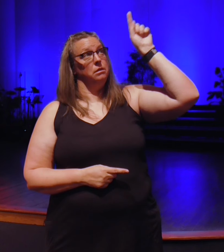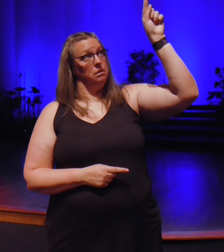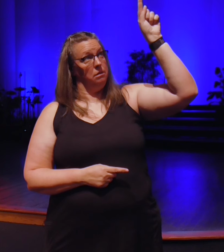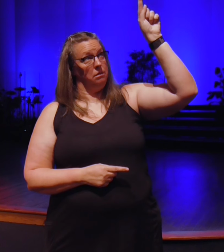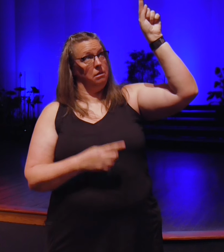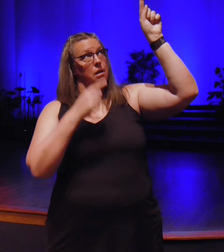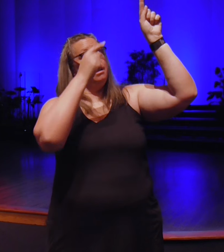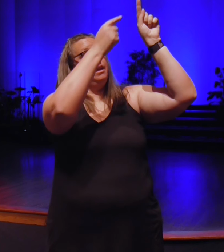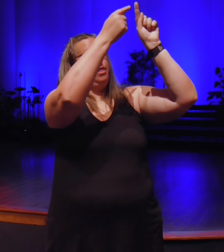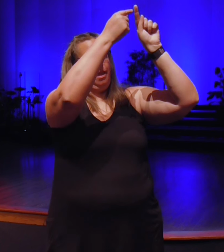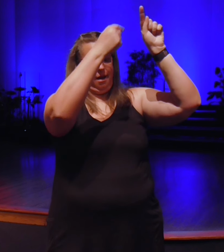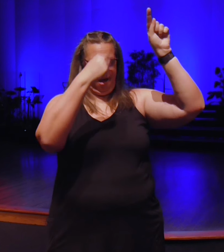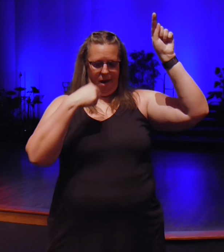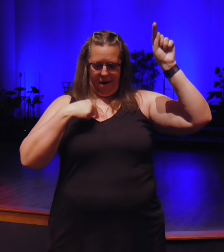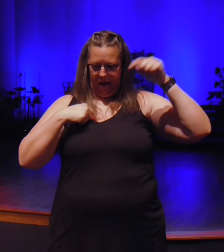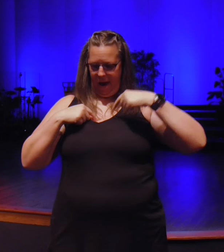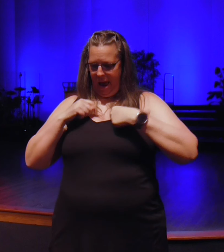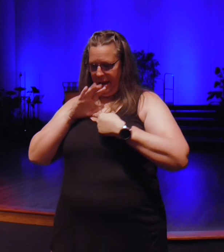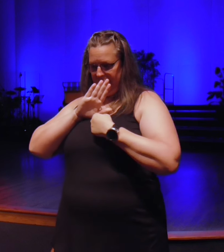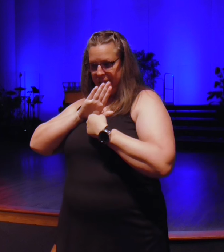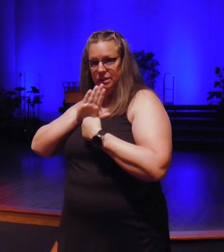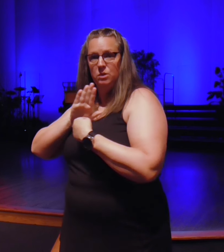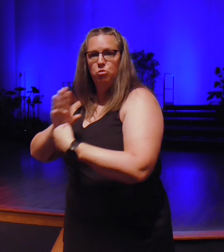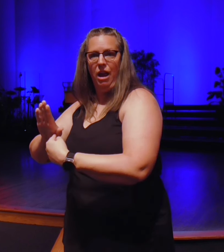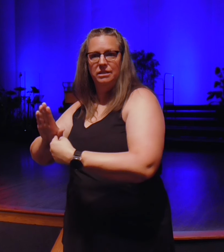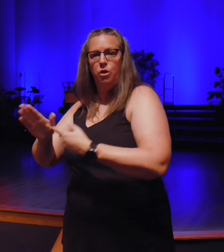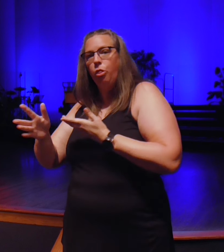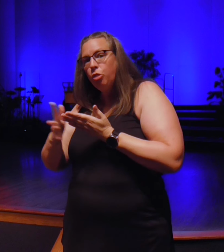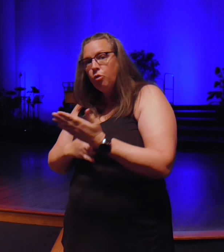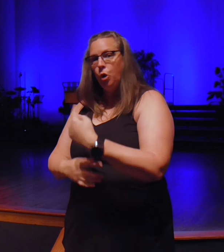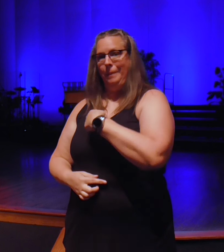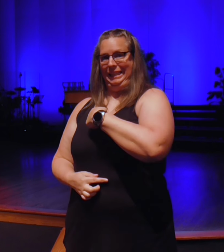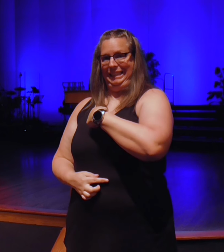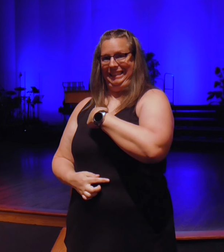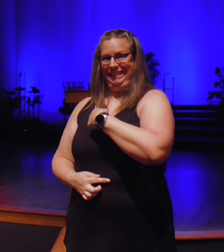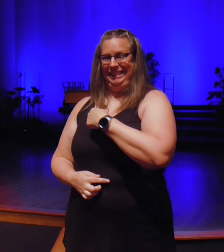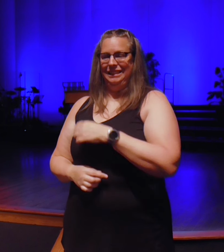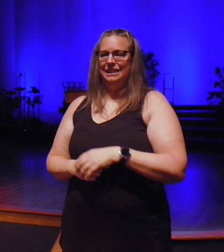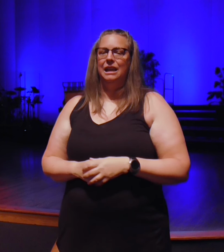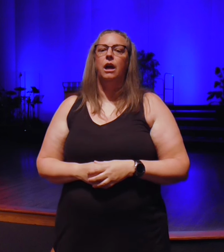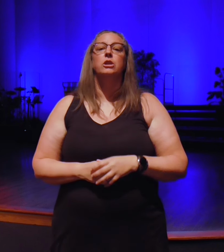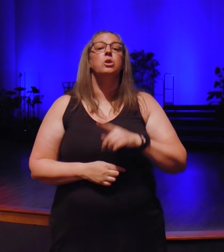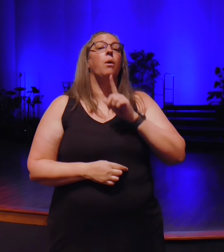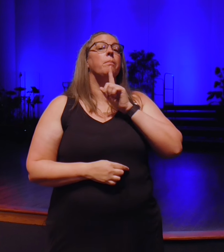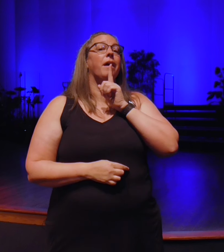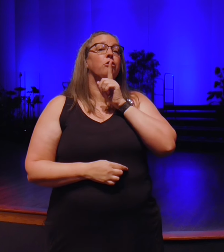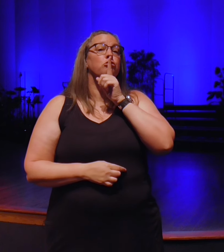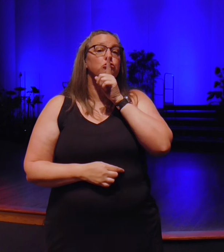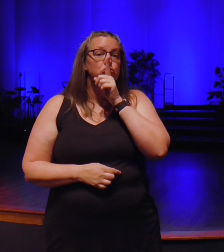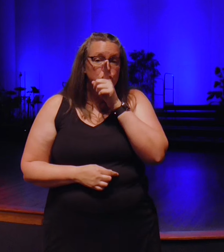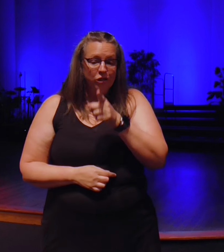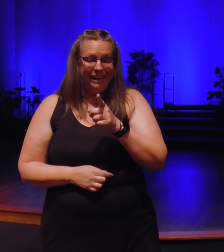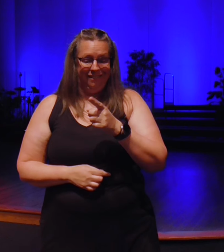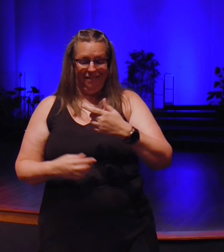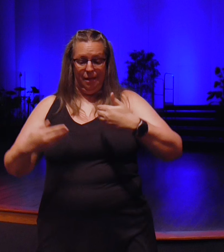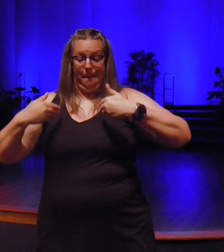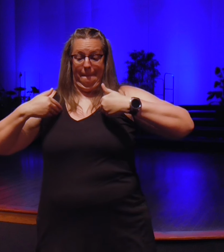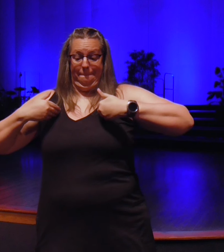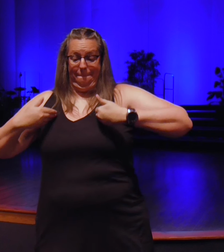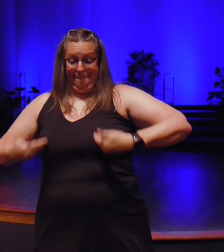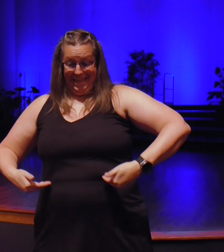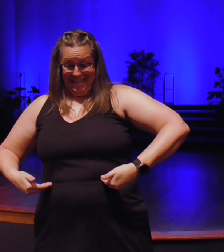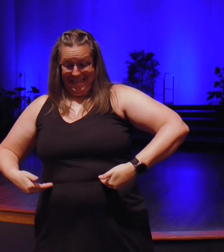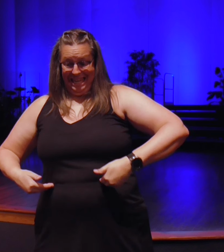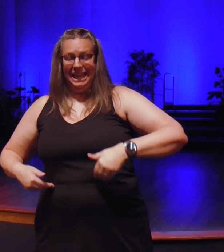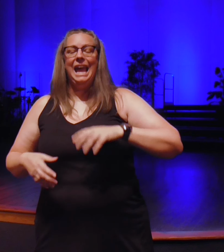of its wholeness. He shares the real self is included in the greater self. It is